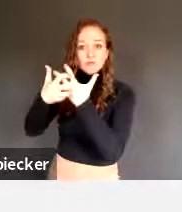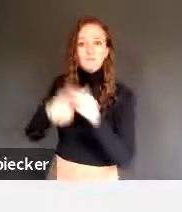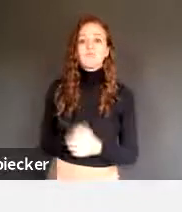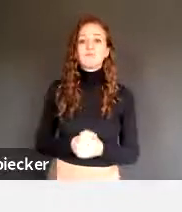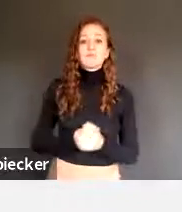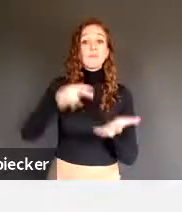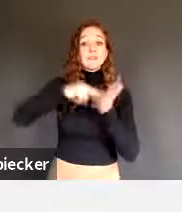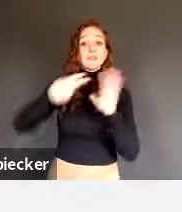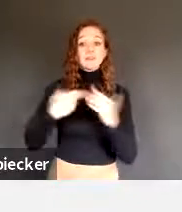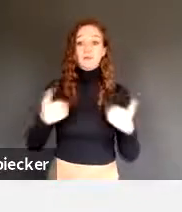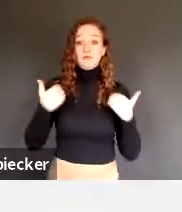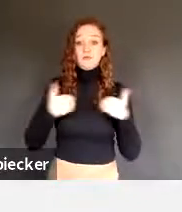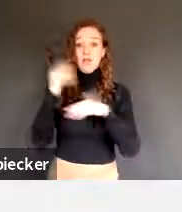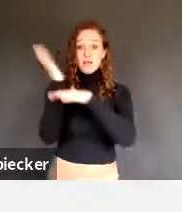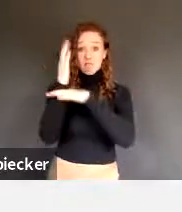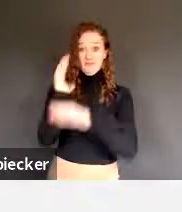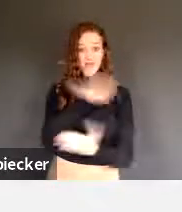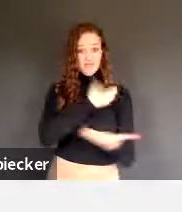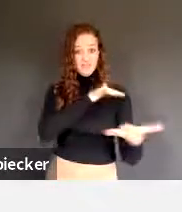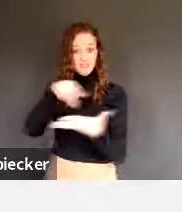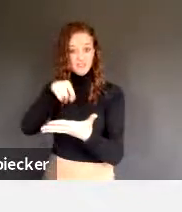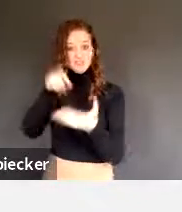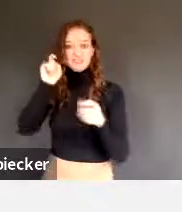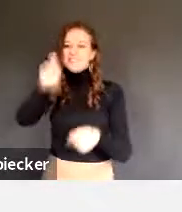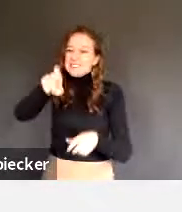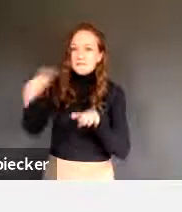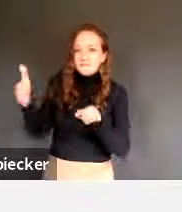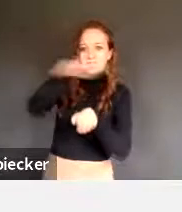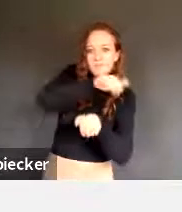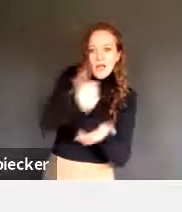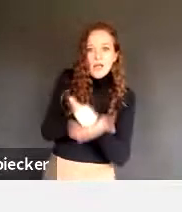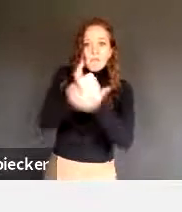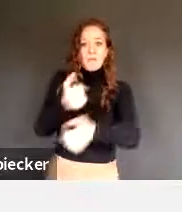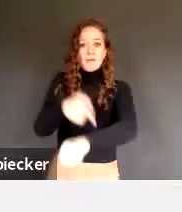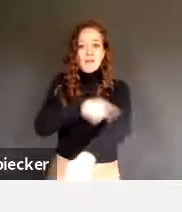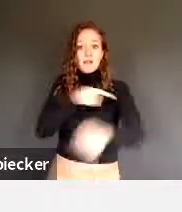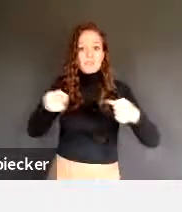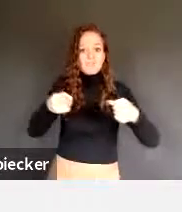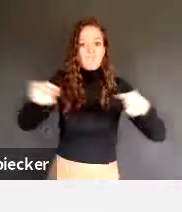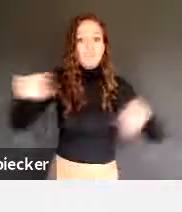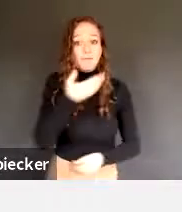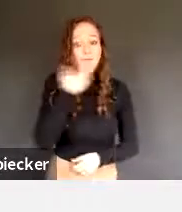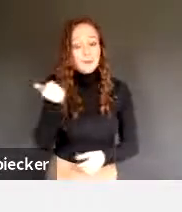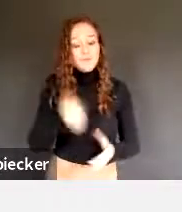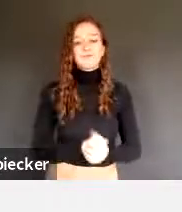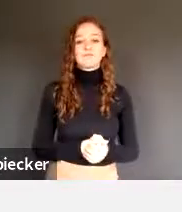they haven't developed anti-desiccation adaptations as they just aren't as well developed as